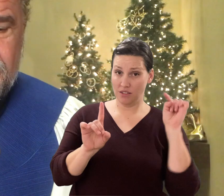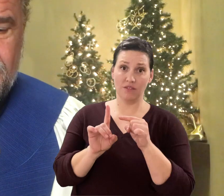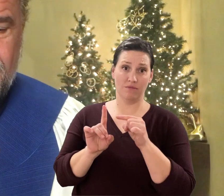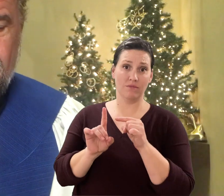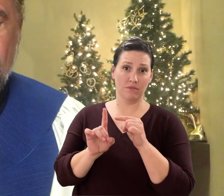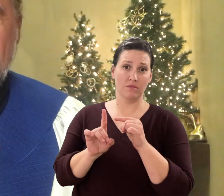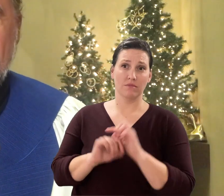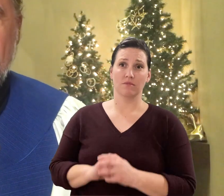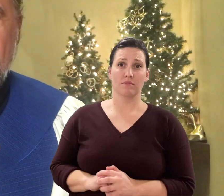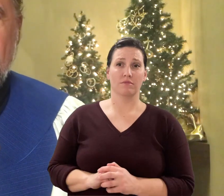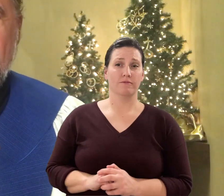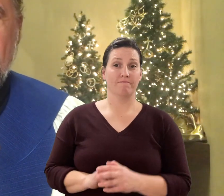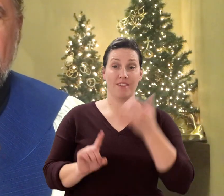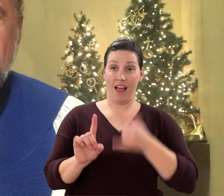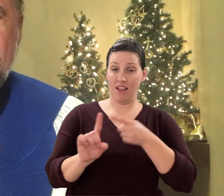Christ.